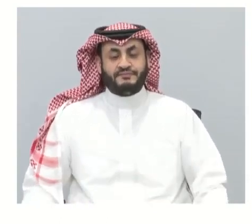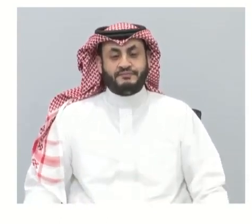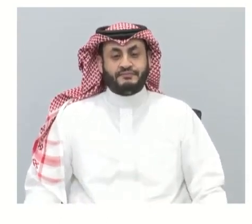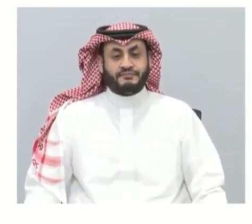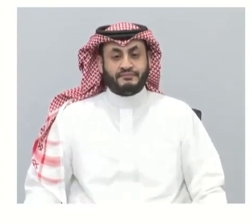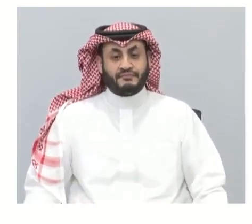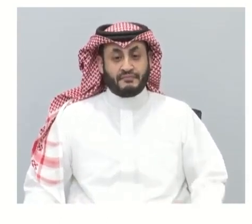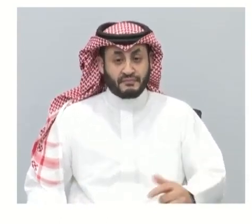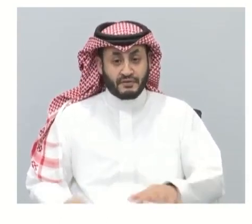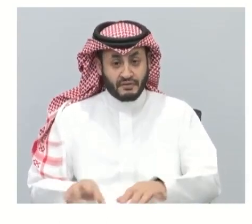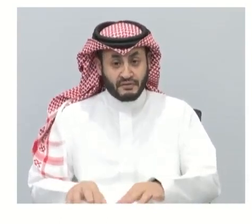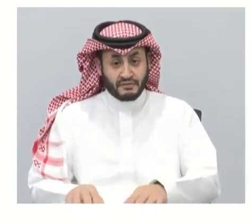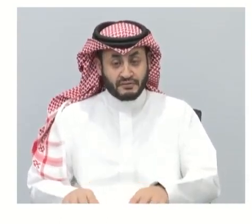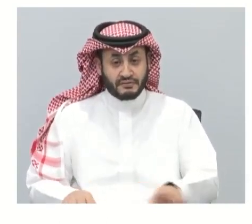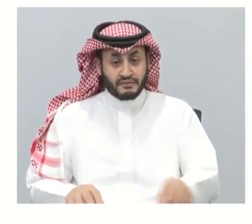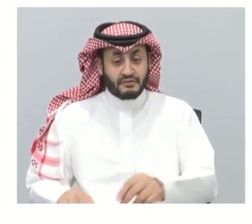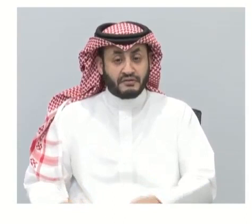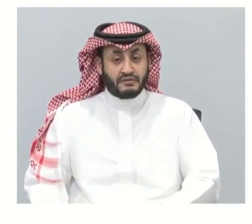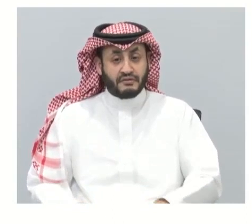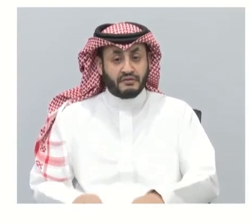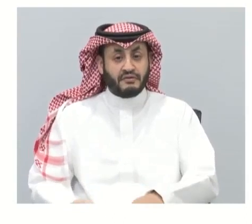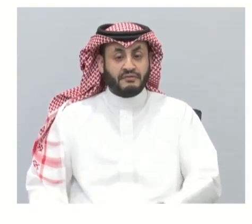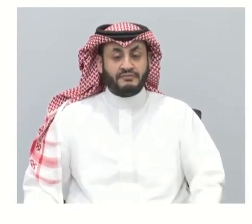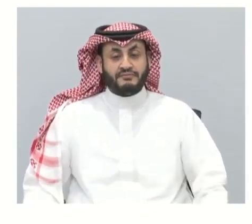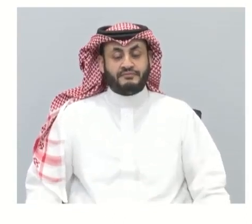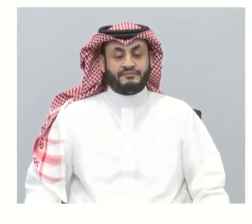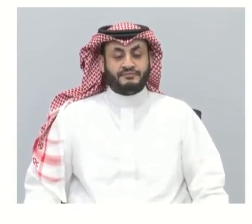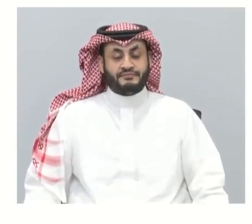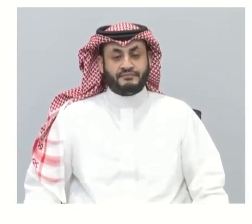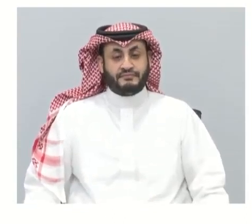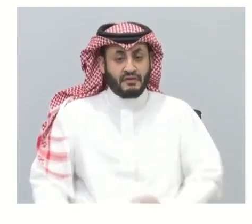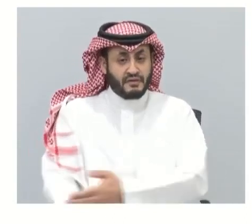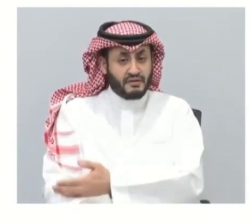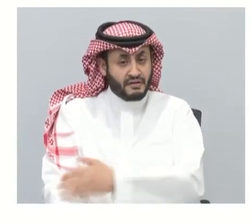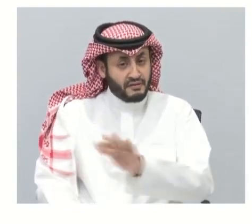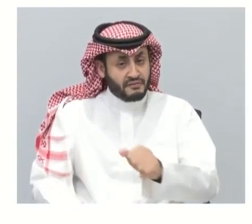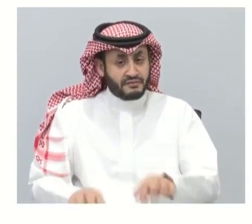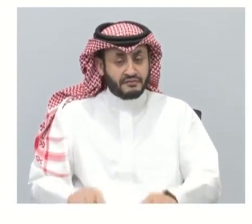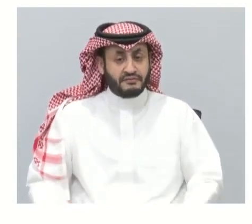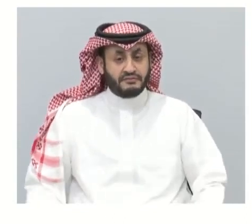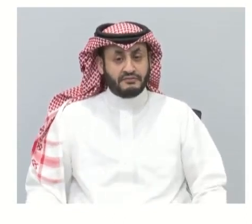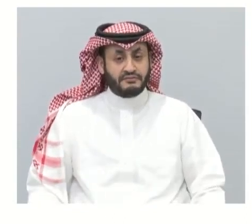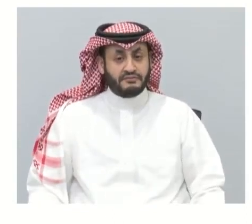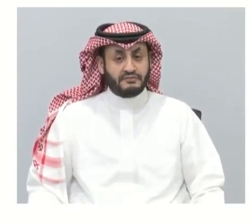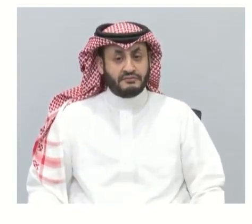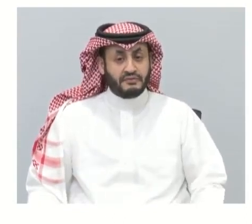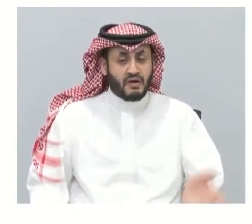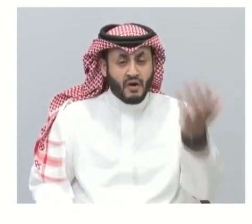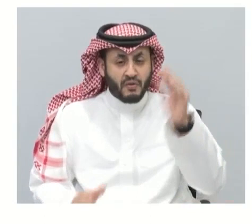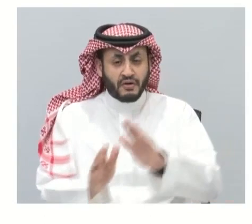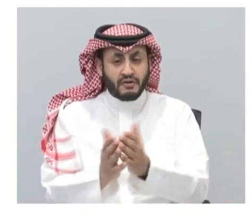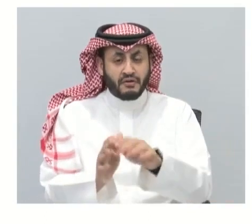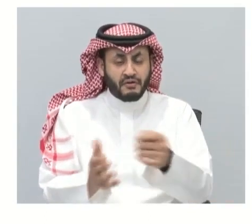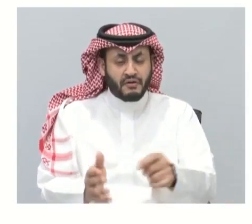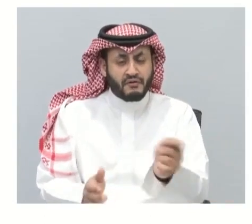make us incapable of doing simple tasks without the aid of the computer? Can we still use hard copies of dictionaries or